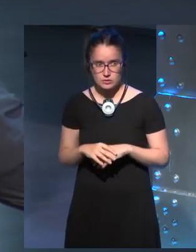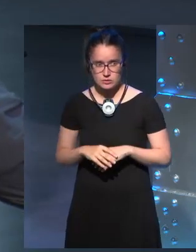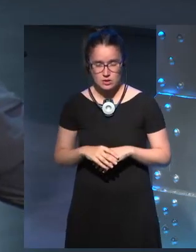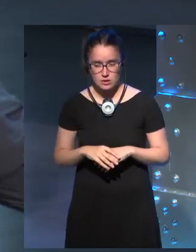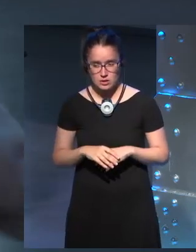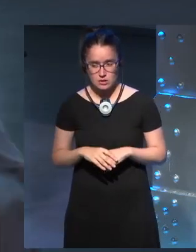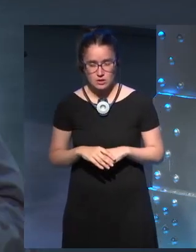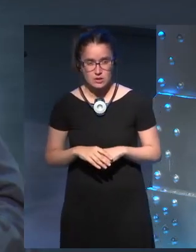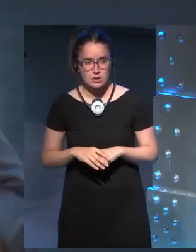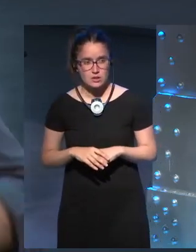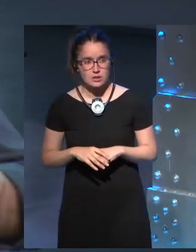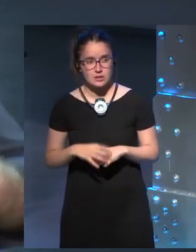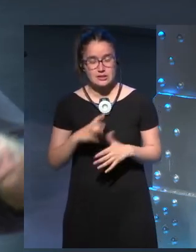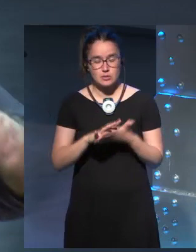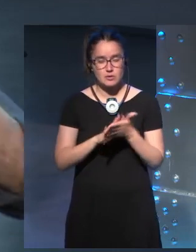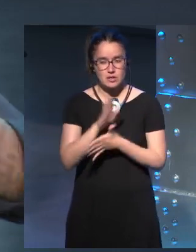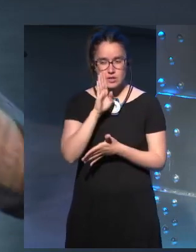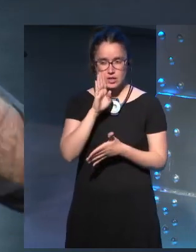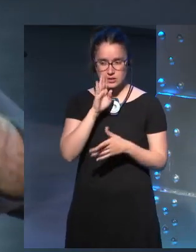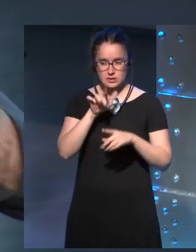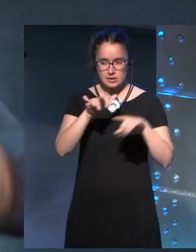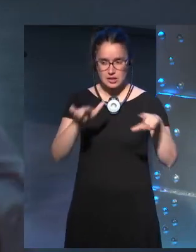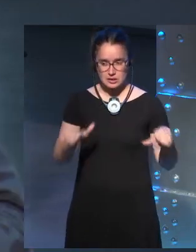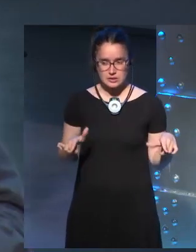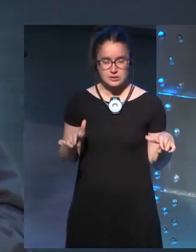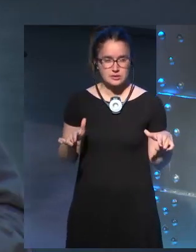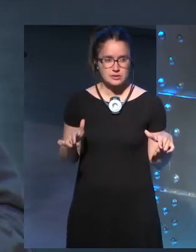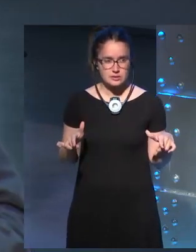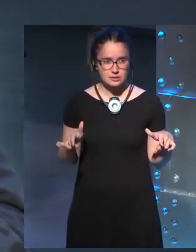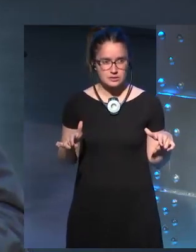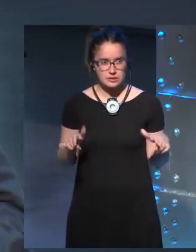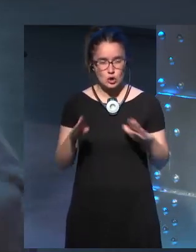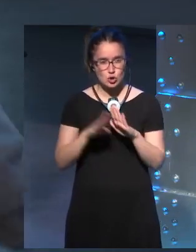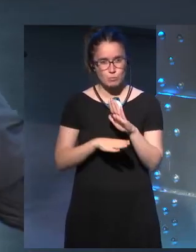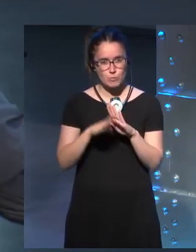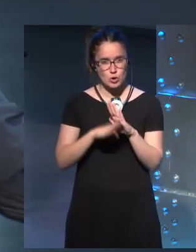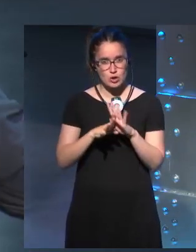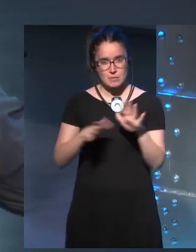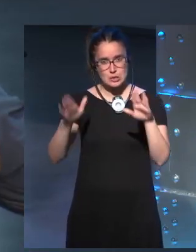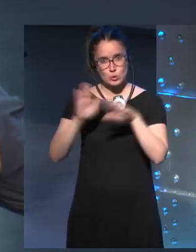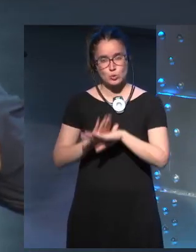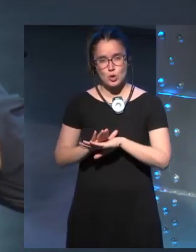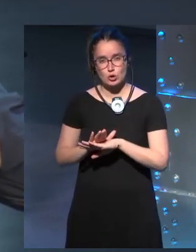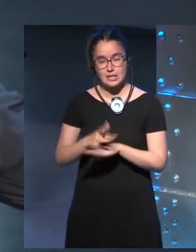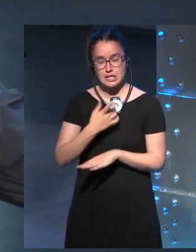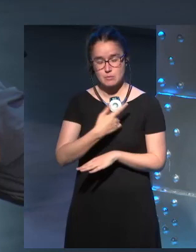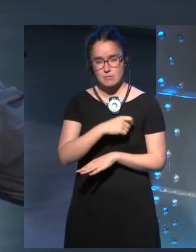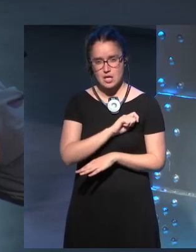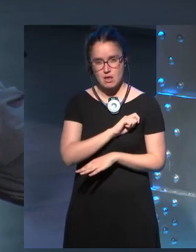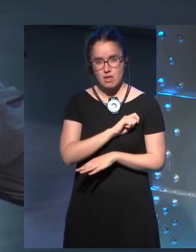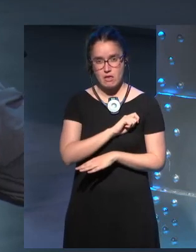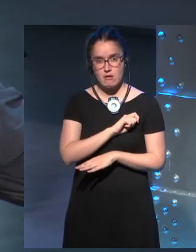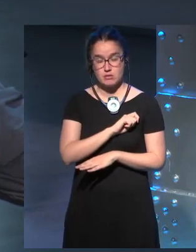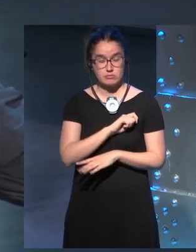Jose Larum about the midnight radio shows in Spain, and that's a tradition which we don't have in the same